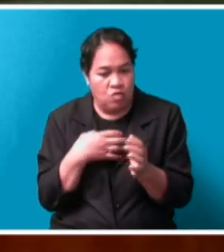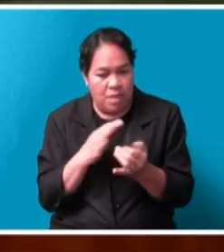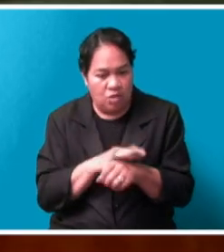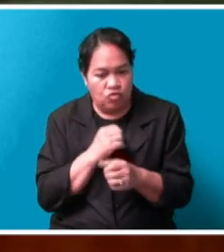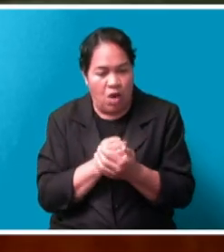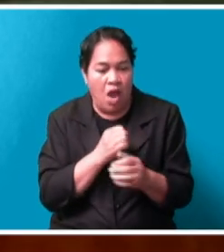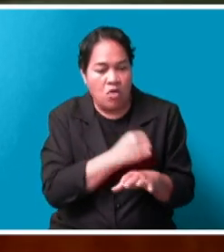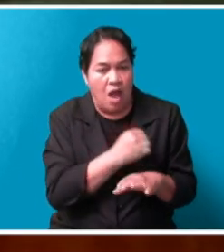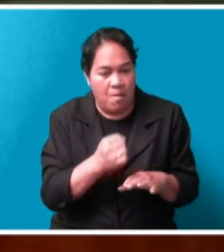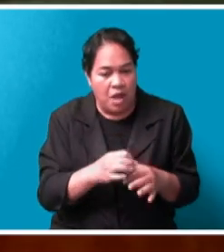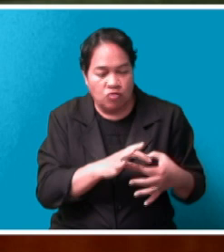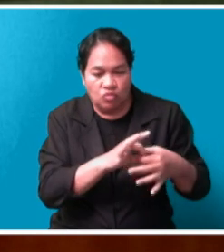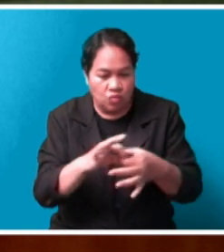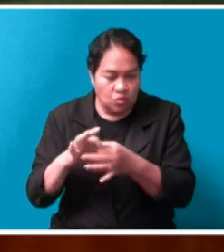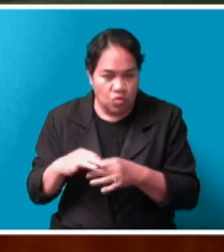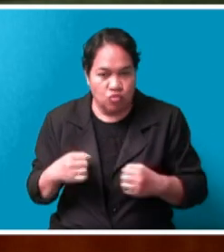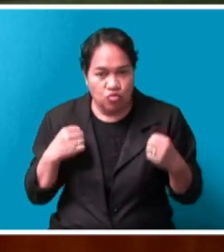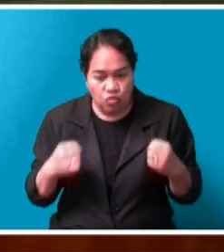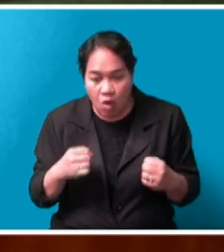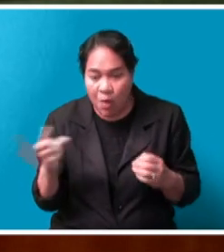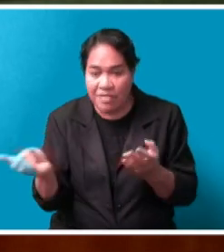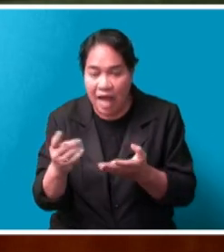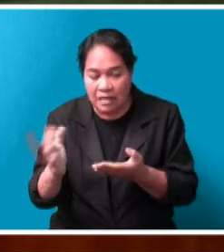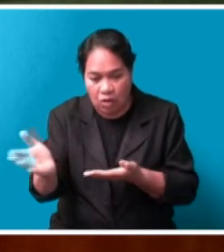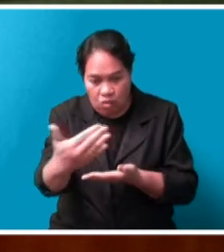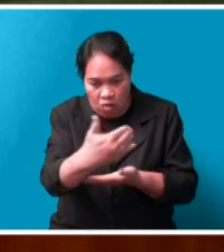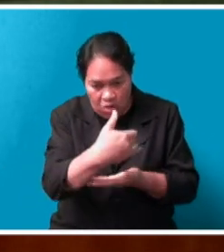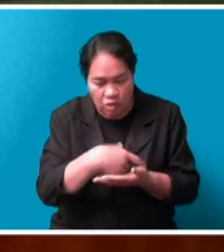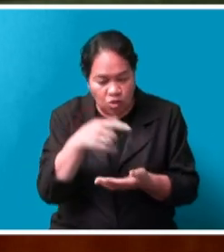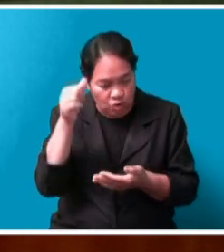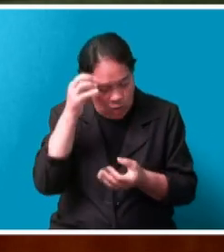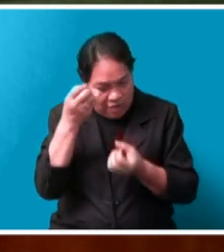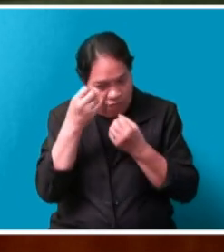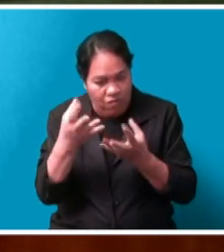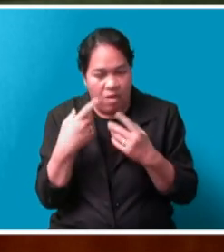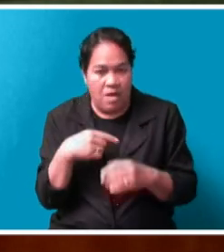mechanisms, data-driven beneficiary verification, and a structured coverage framework